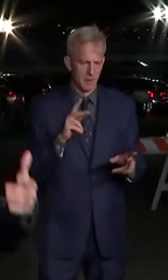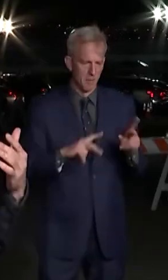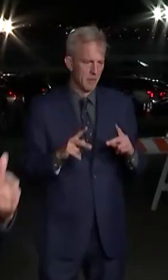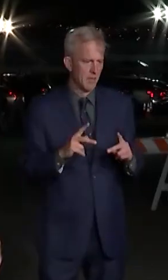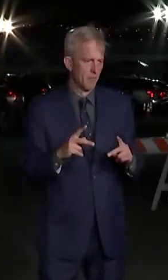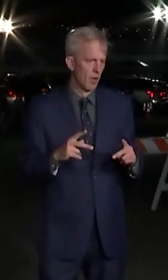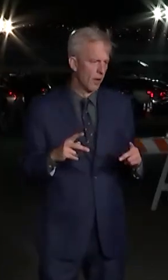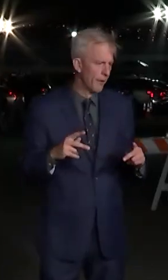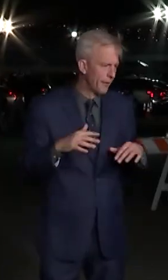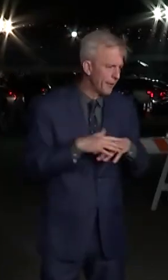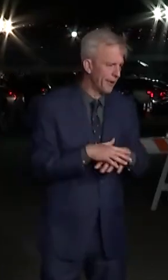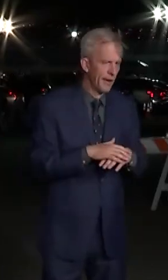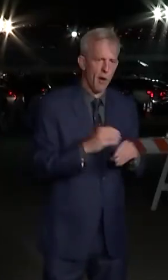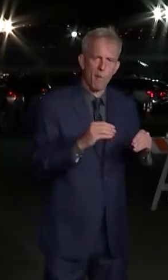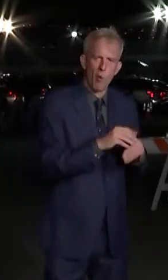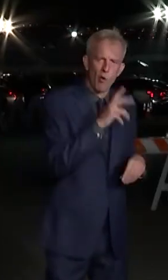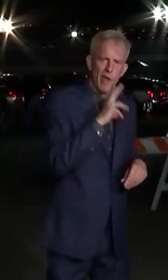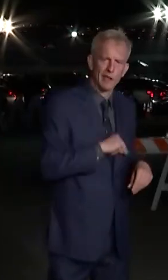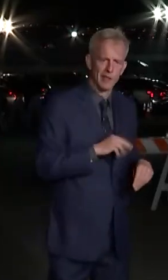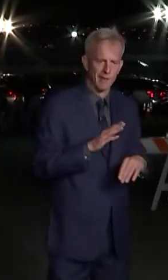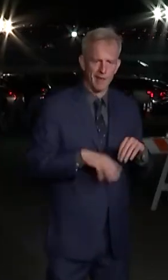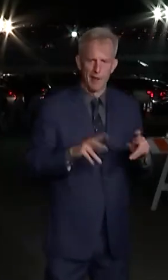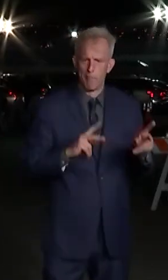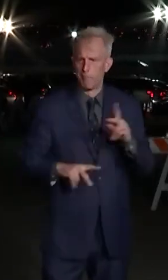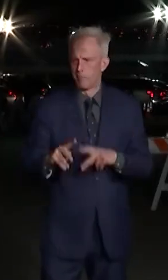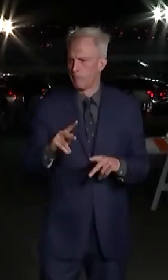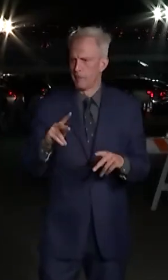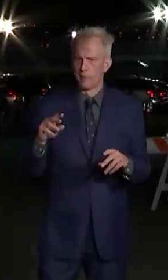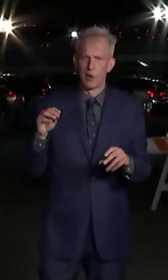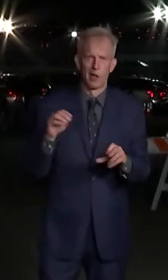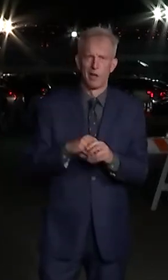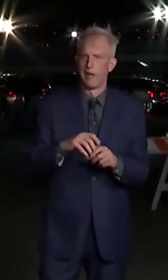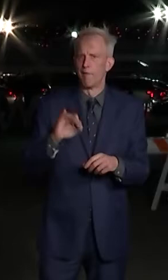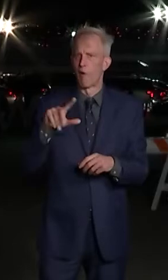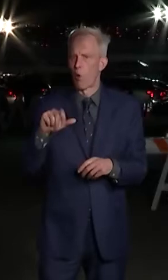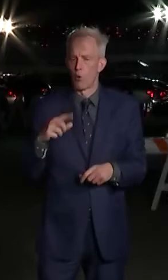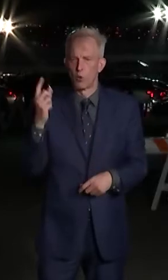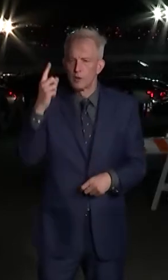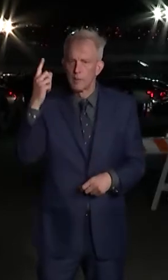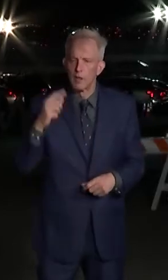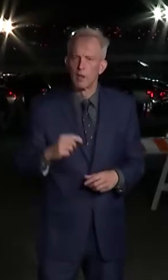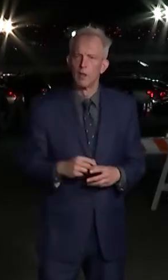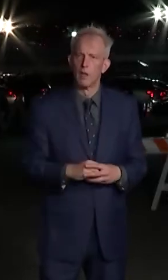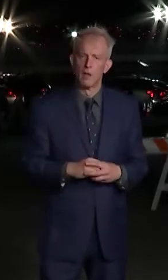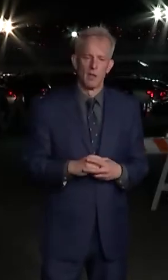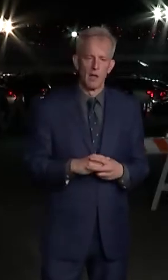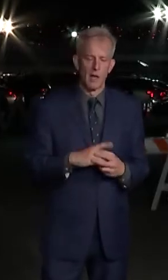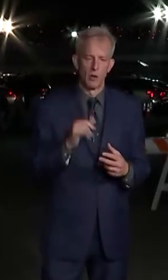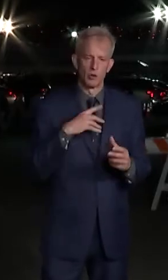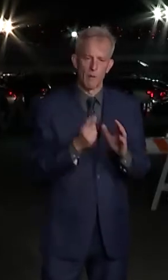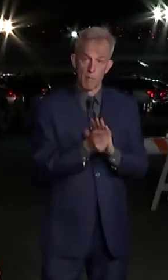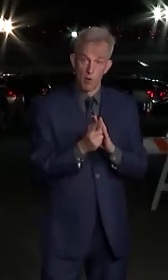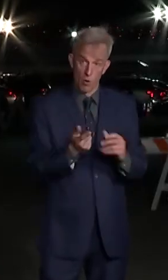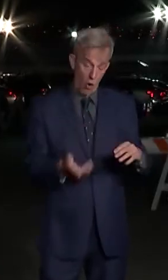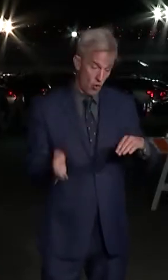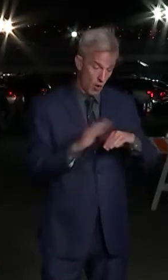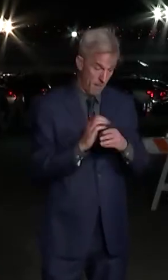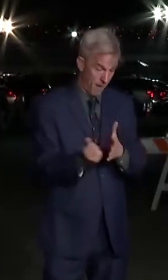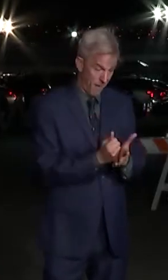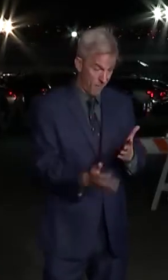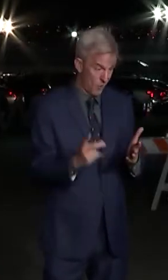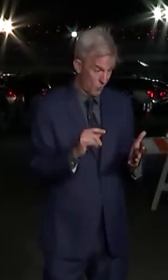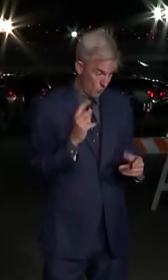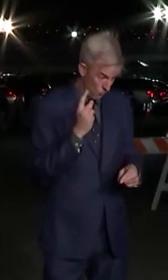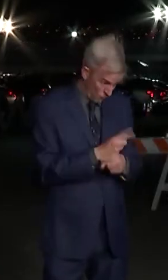in Missouri. It was a moment in which something on top of everything we were doing right clearly contributed to